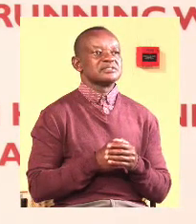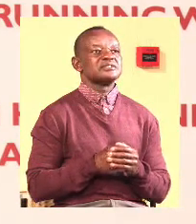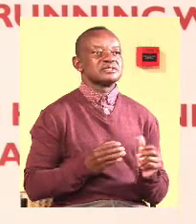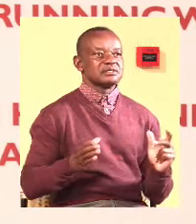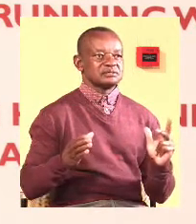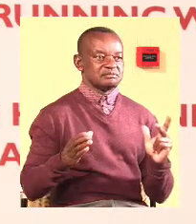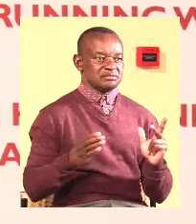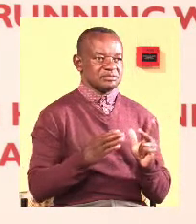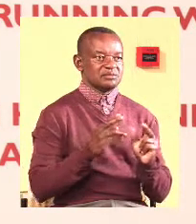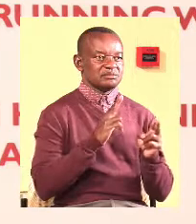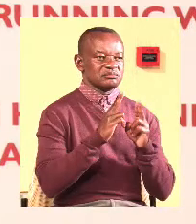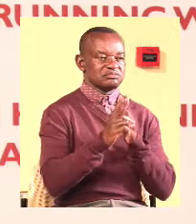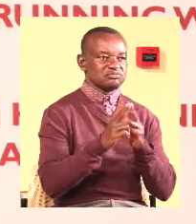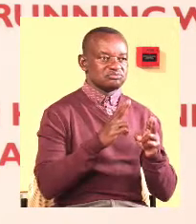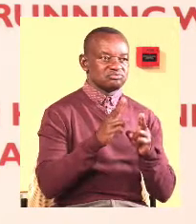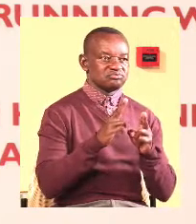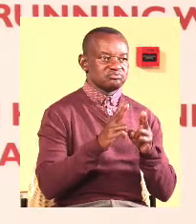is a collaborative